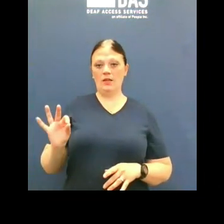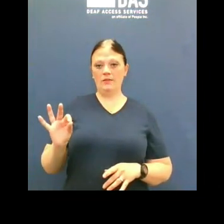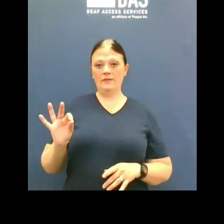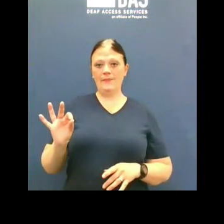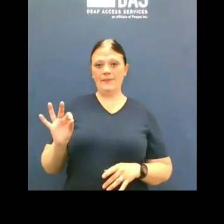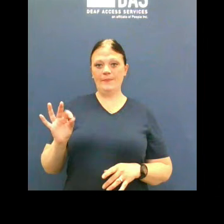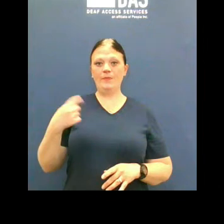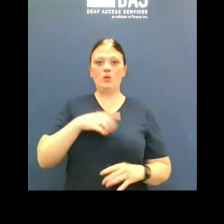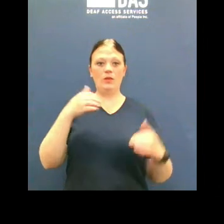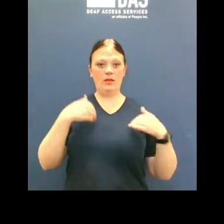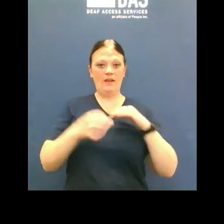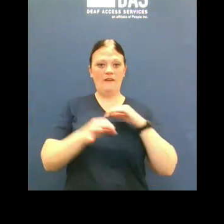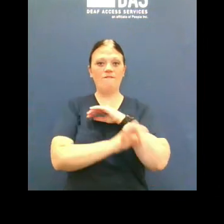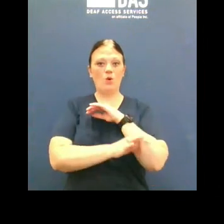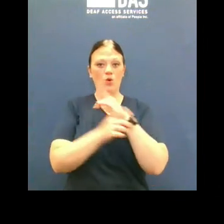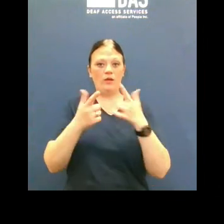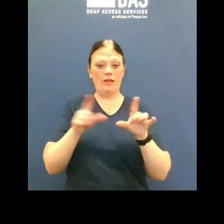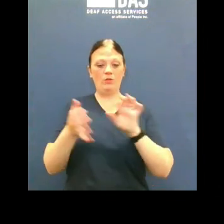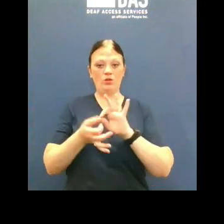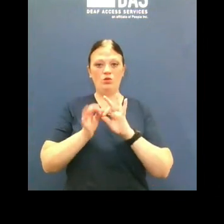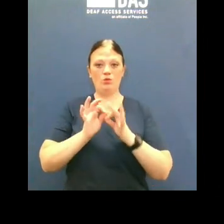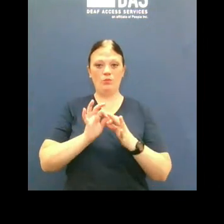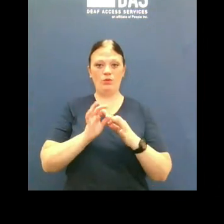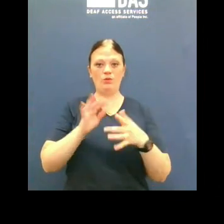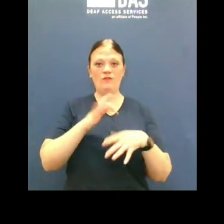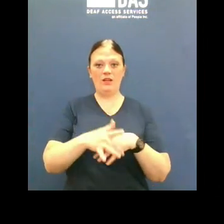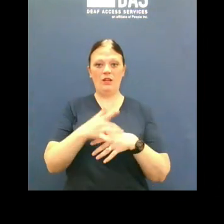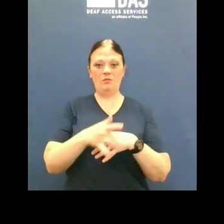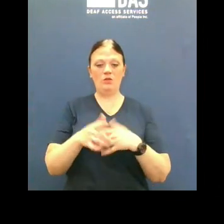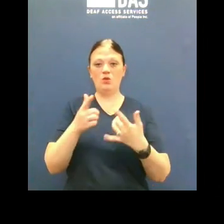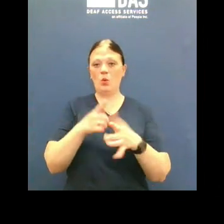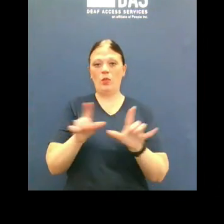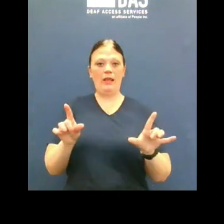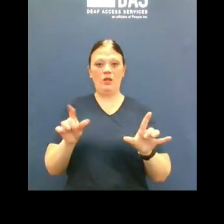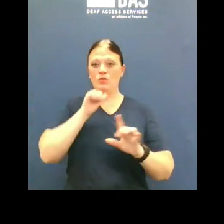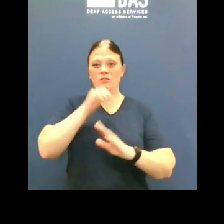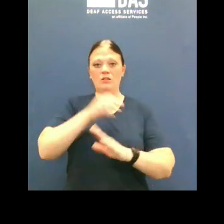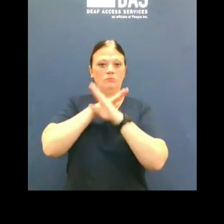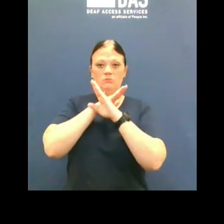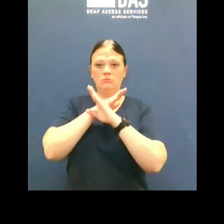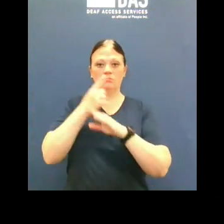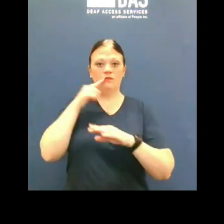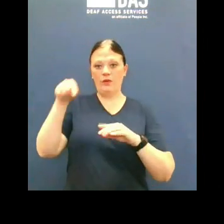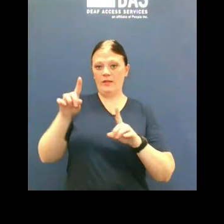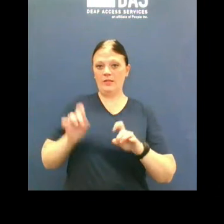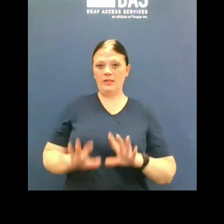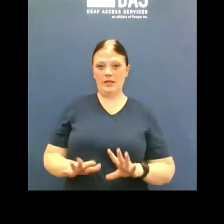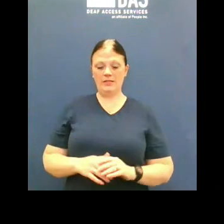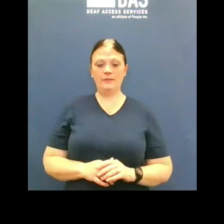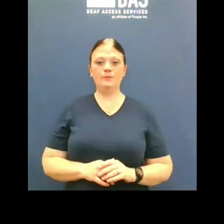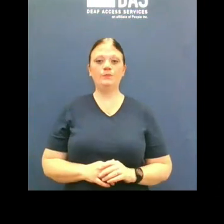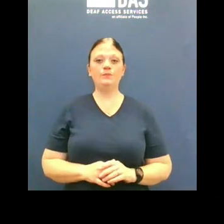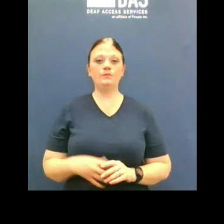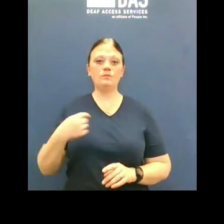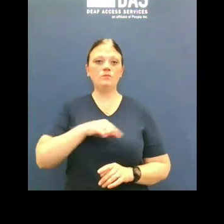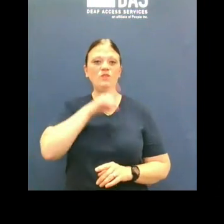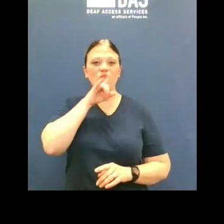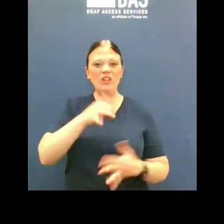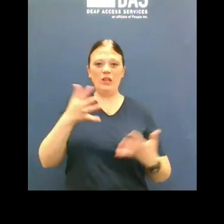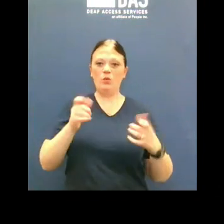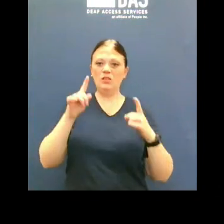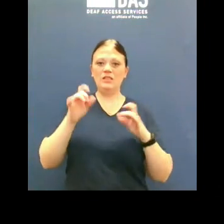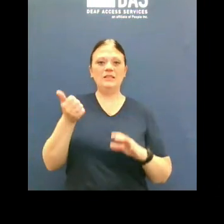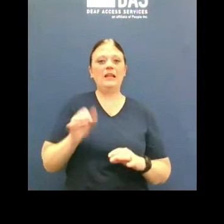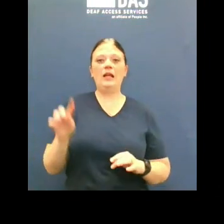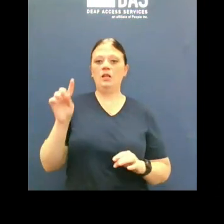858-2929. We do have foreign language interpretation available, so language is not a barrier for this test. And so we really want to test